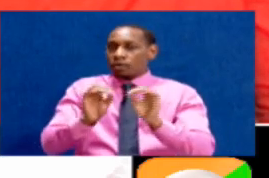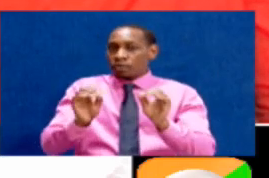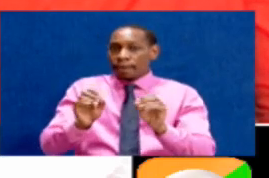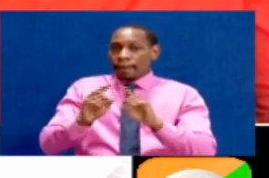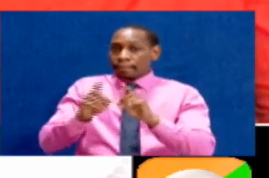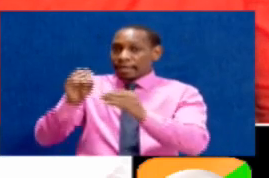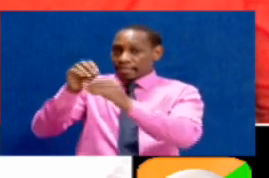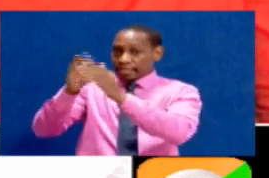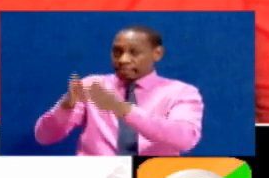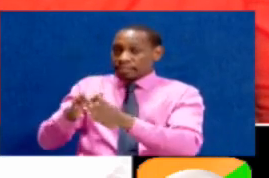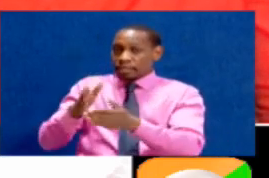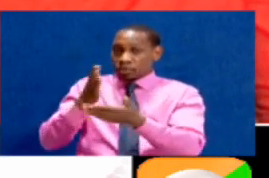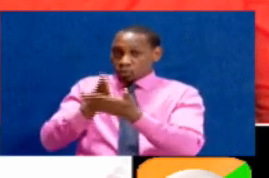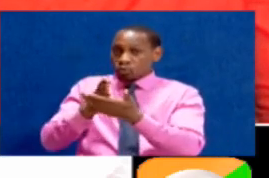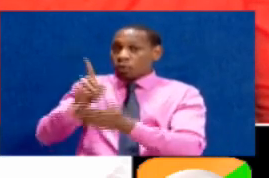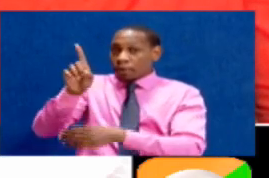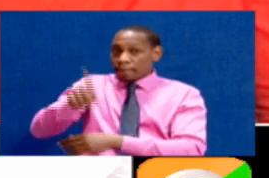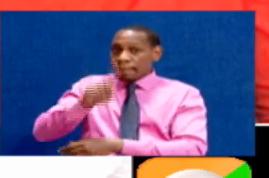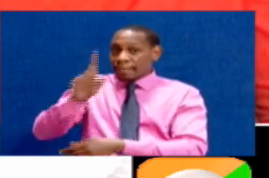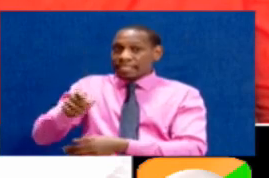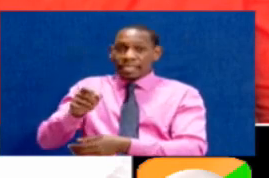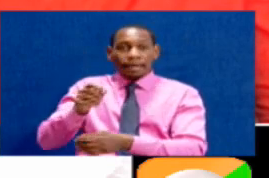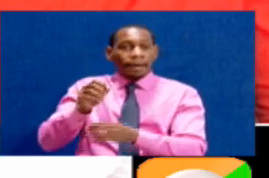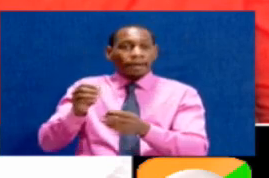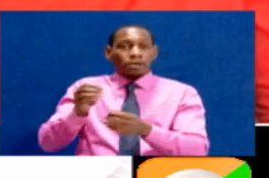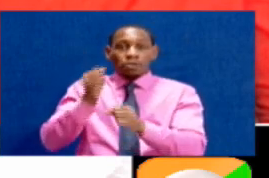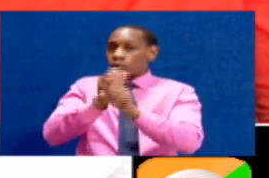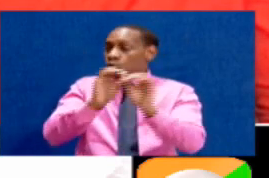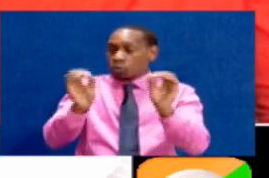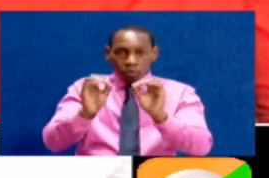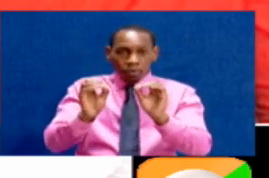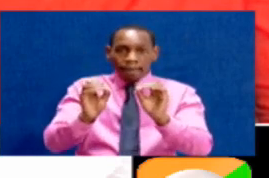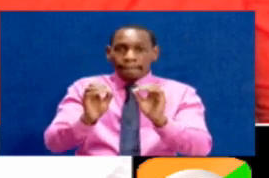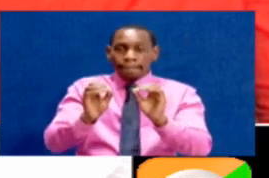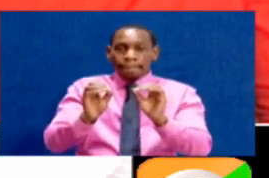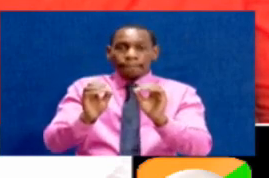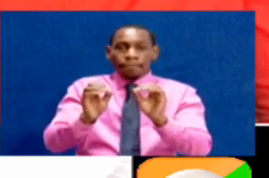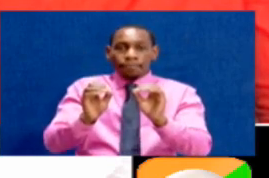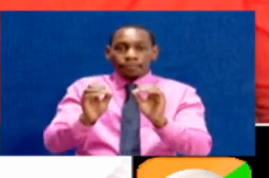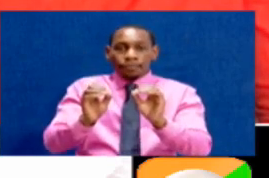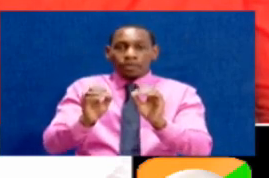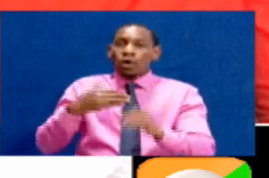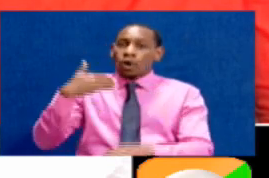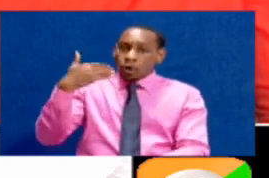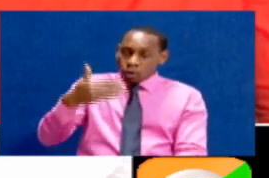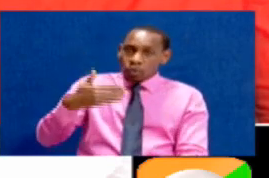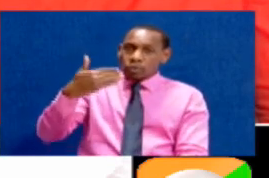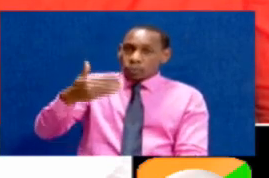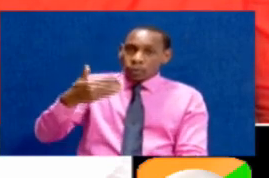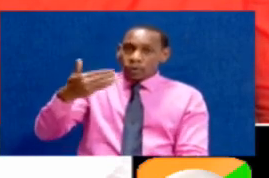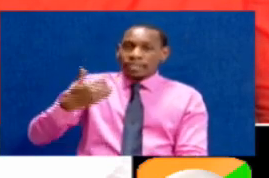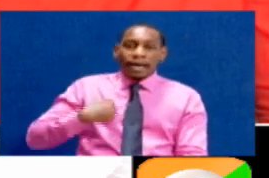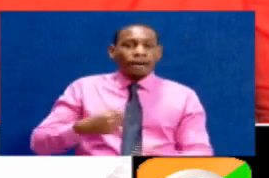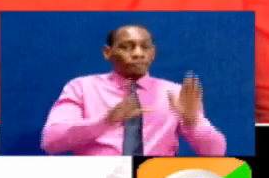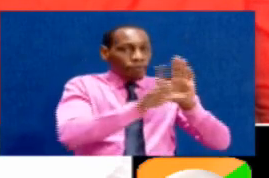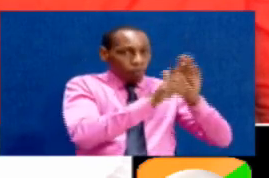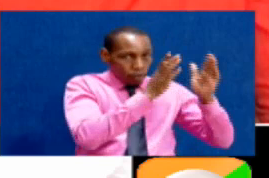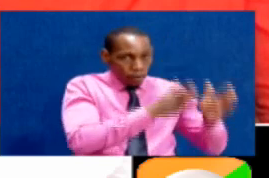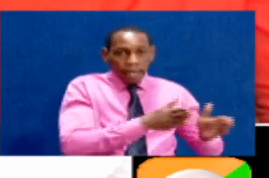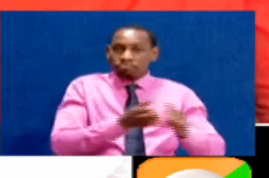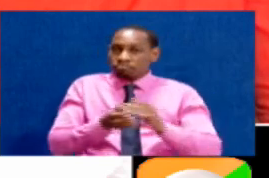investor, that's one mistake you should never make. No matter, to always have your own legal